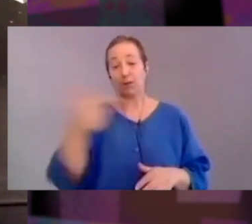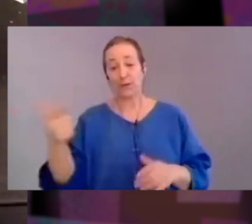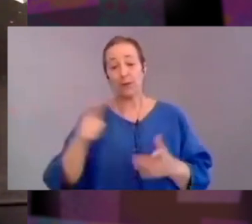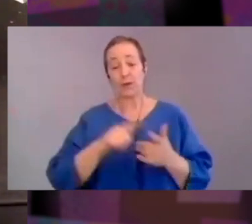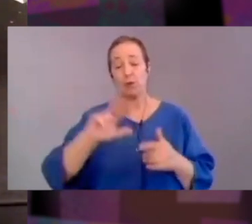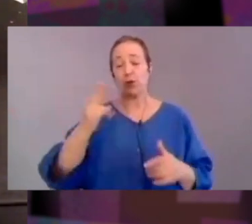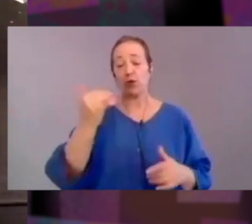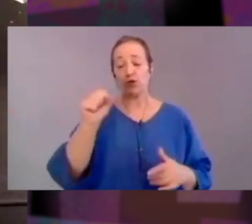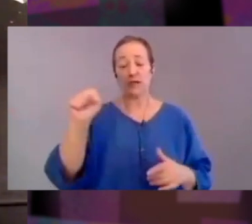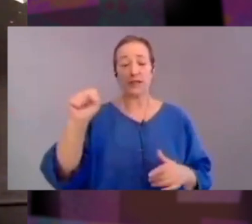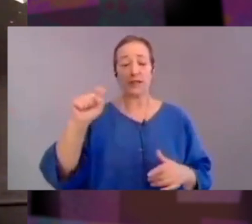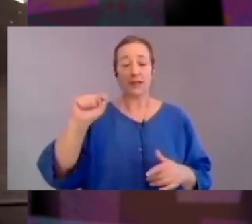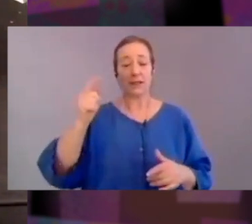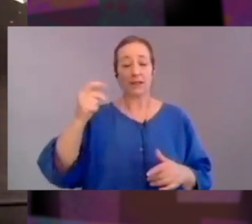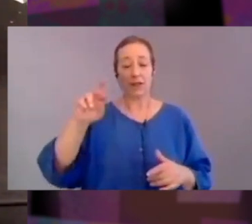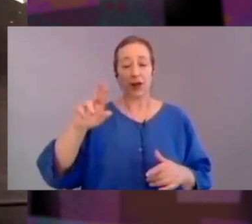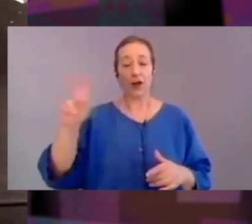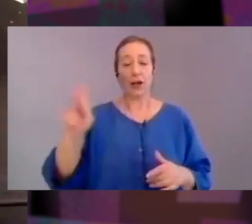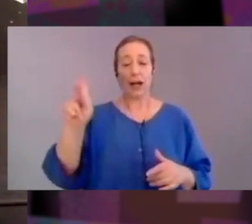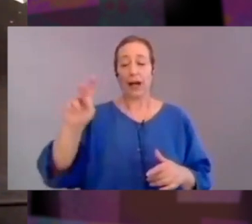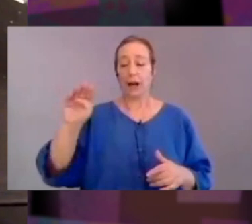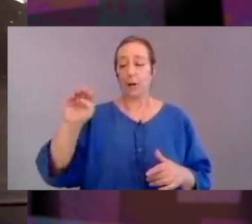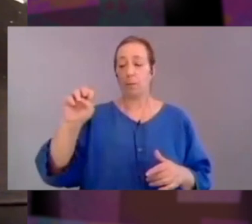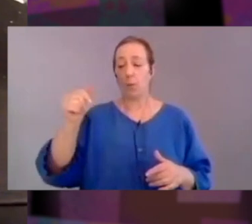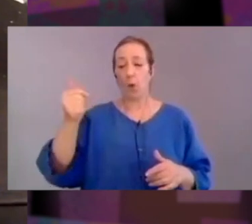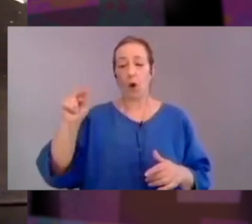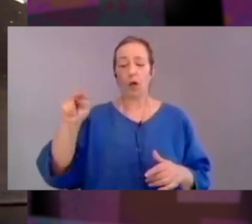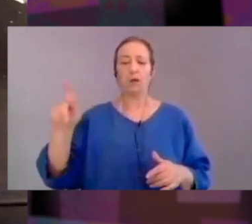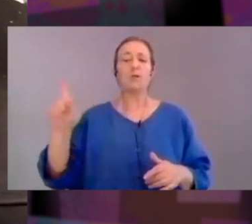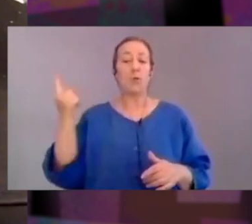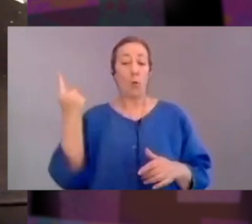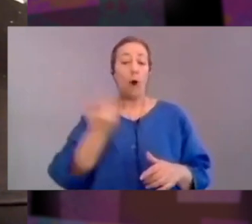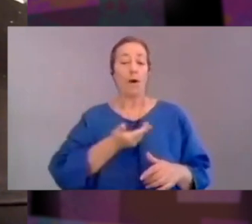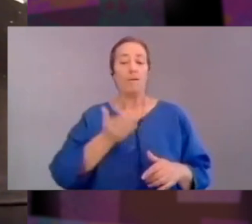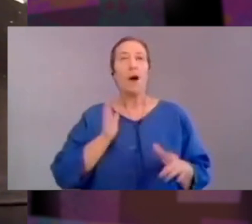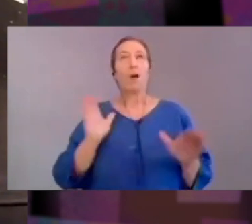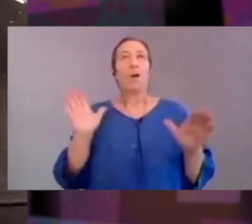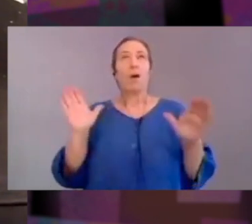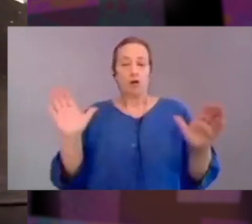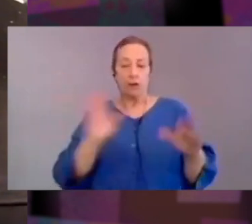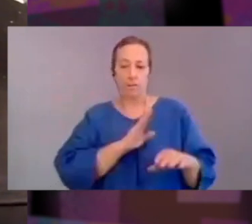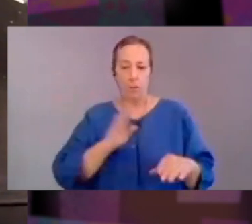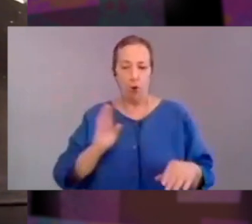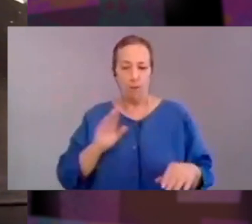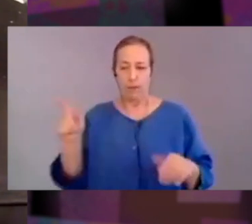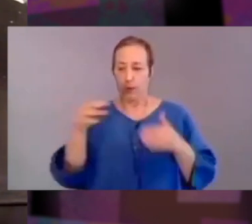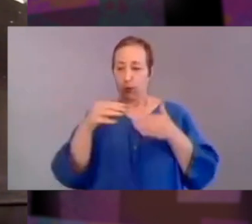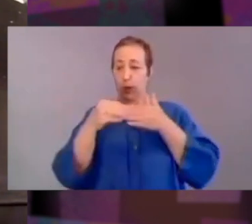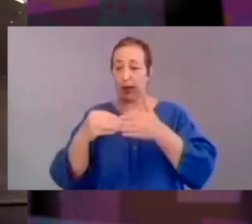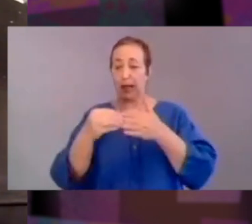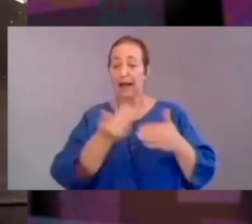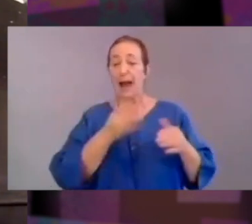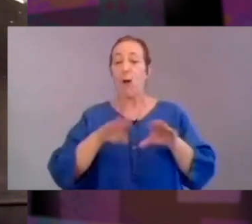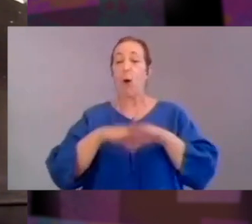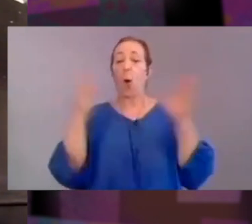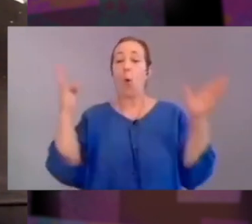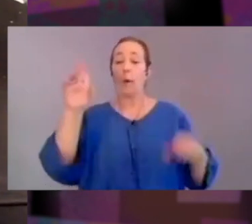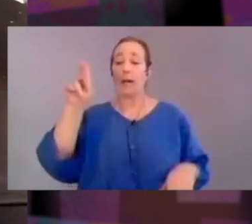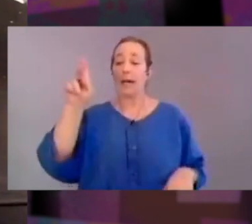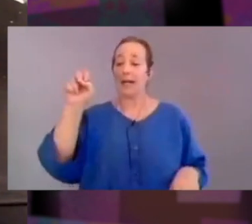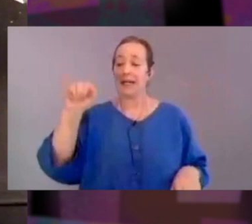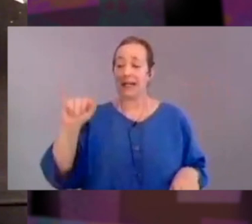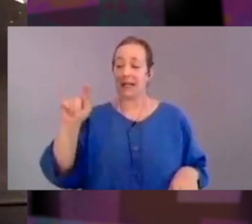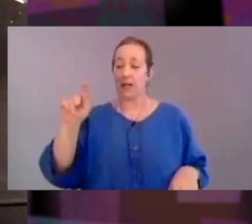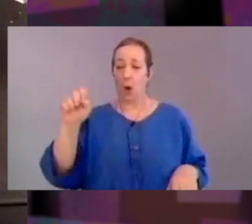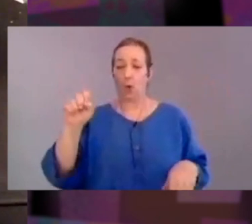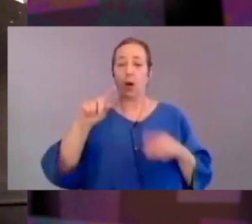of our incredible board members, to guide us in our opening keynote about Indigenous guiding principles,